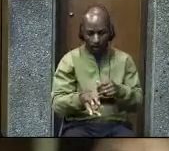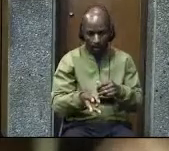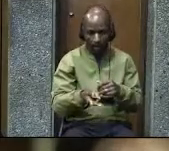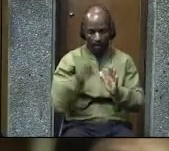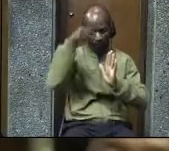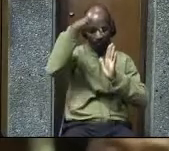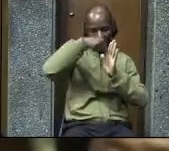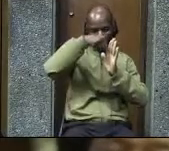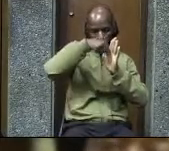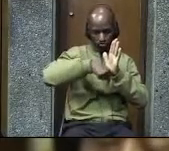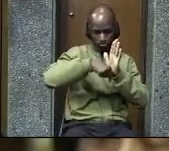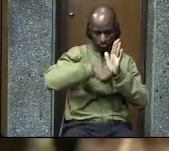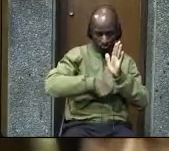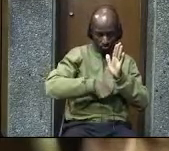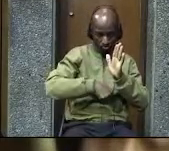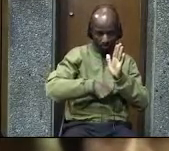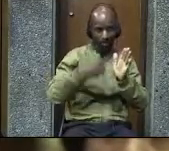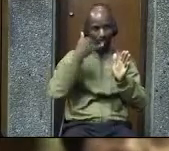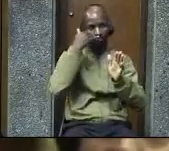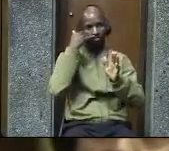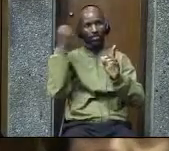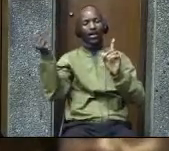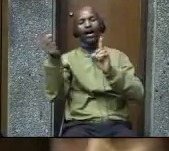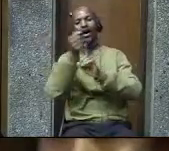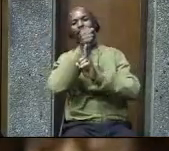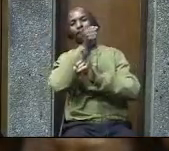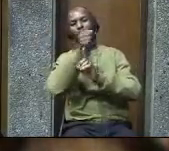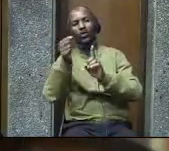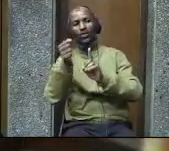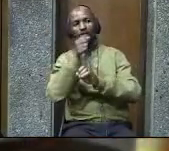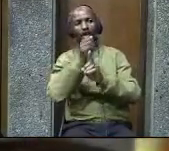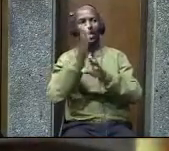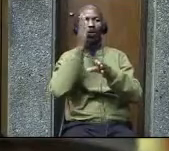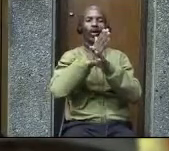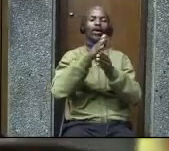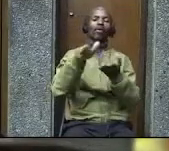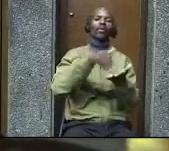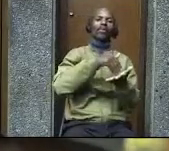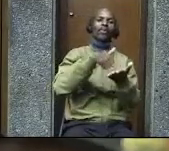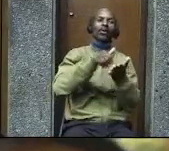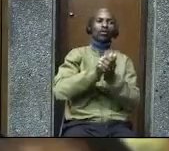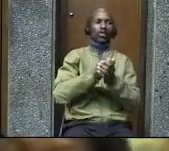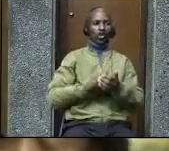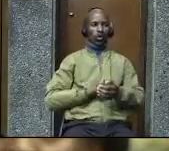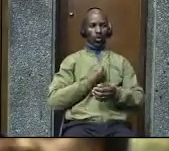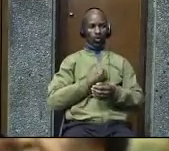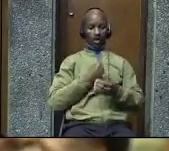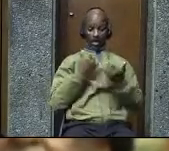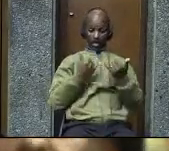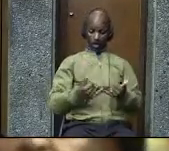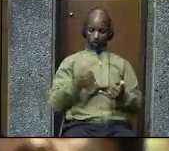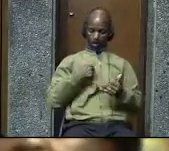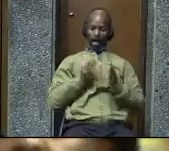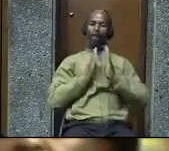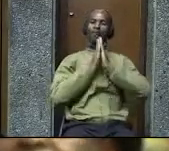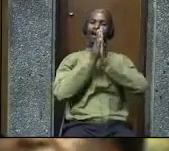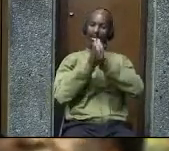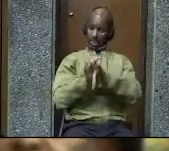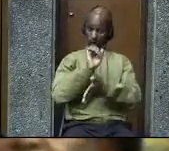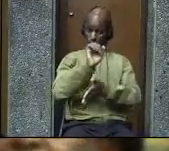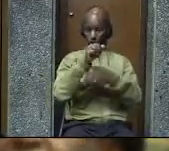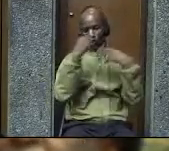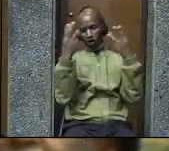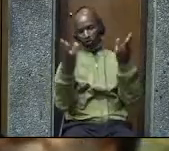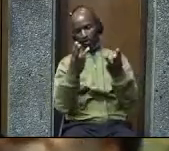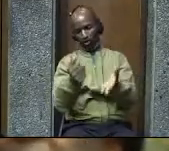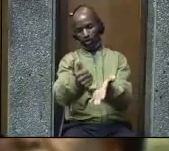reduce the drug abuse and unemployment of the youth. So I'm appealing to you people